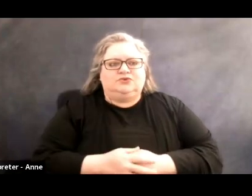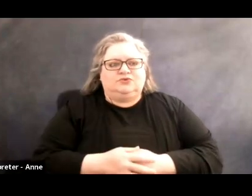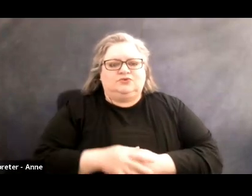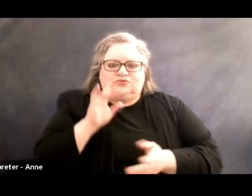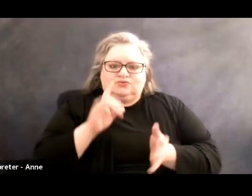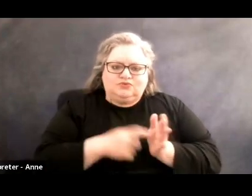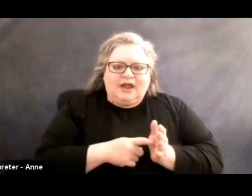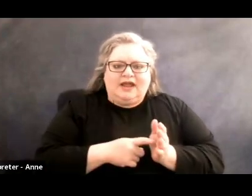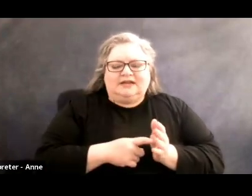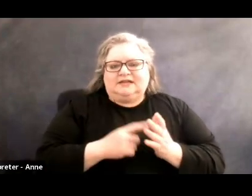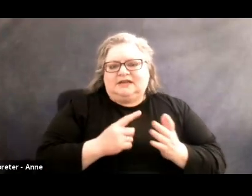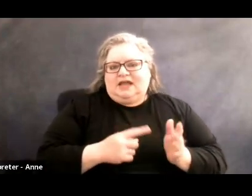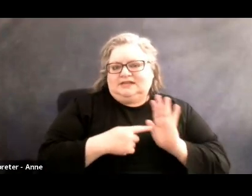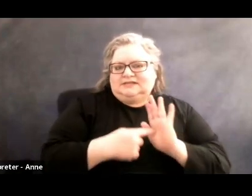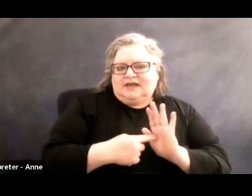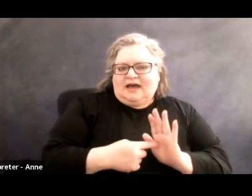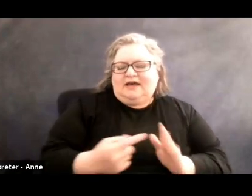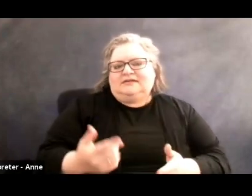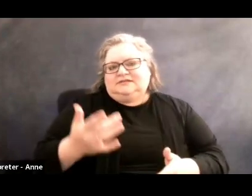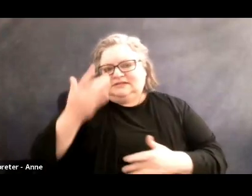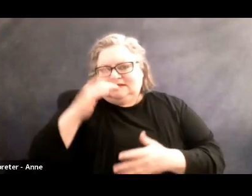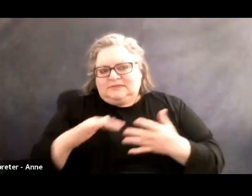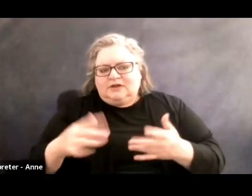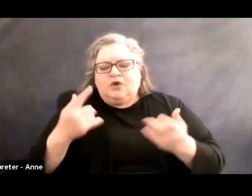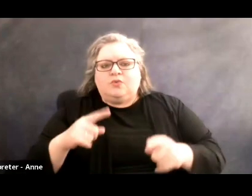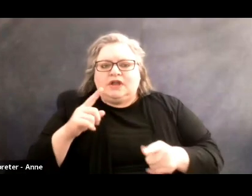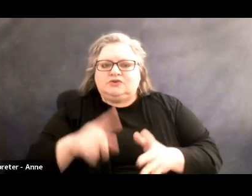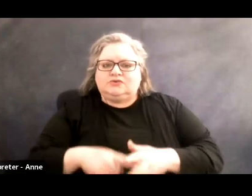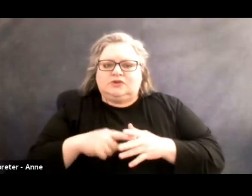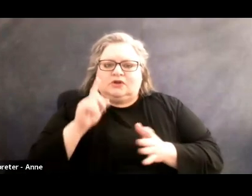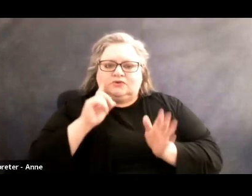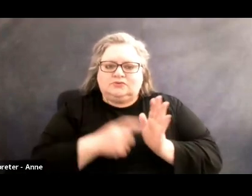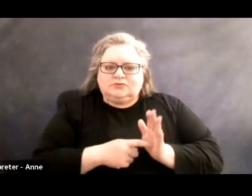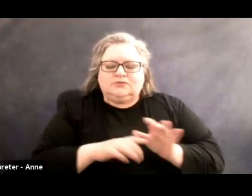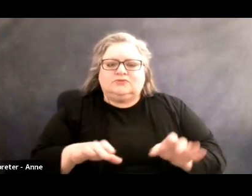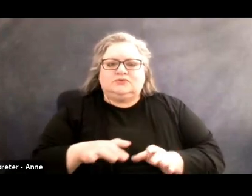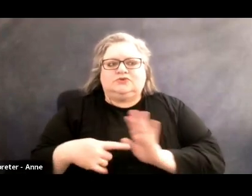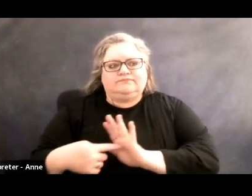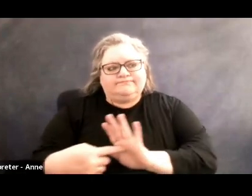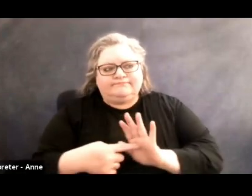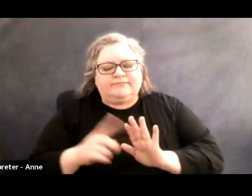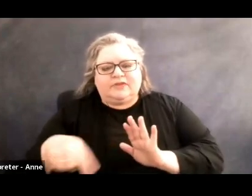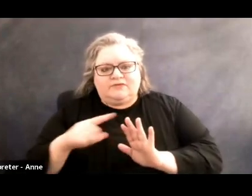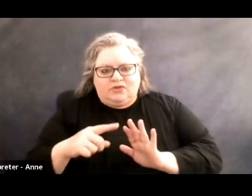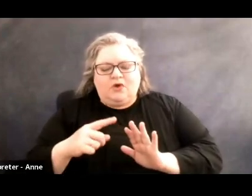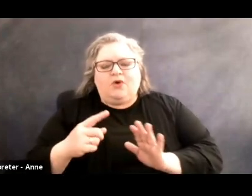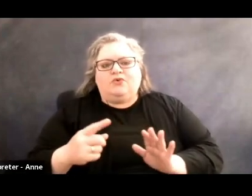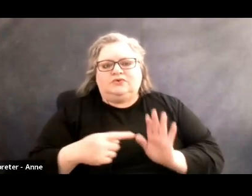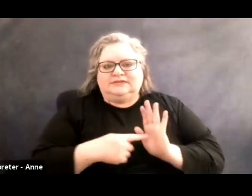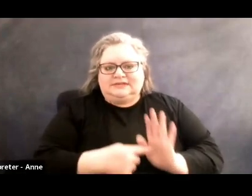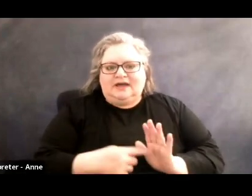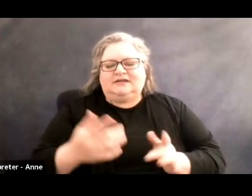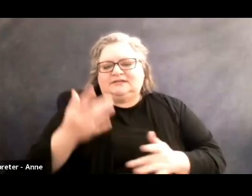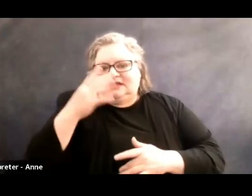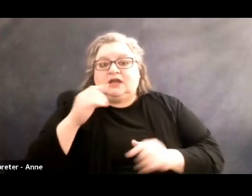recognize some signs and symptoms. So when we begin to recognize and do an exhibit of those signs and symptoms, we